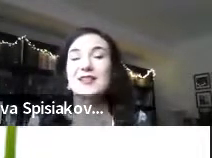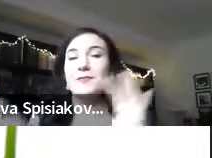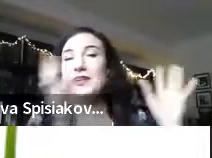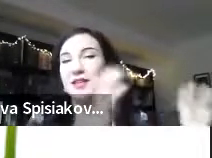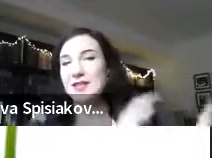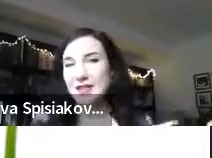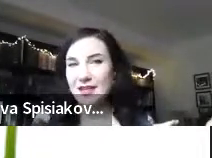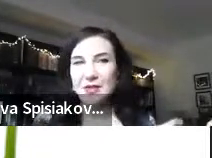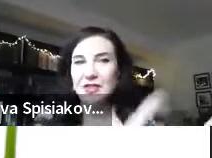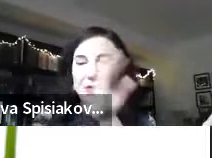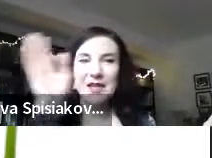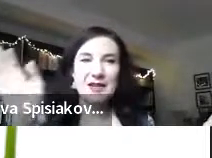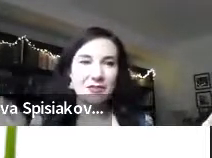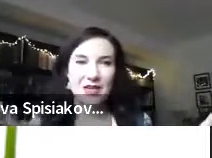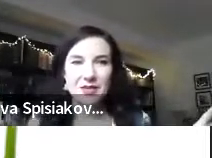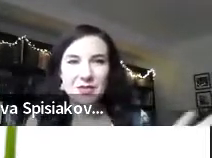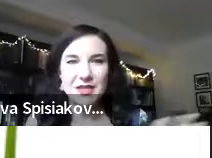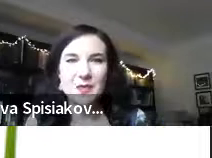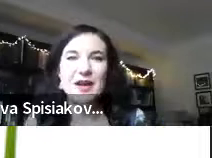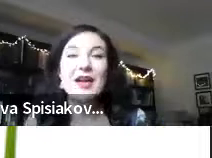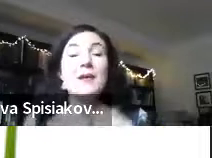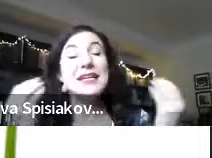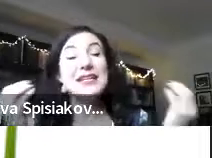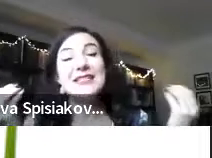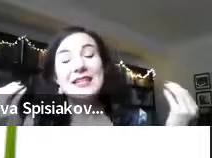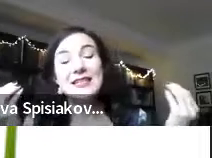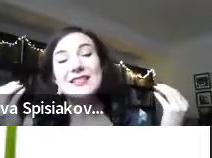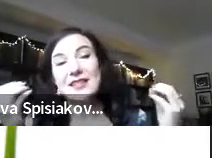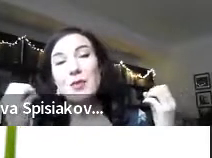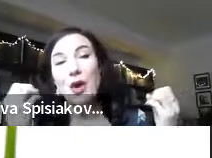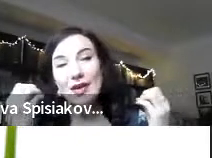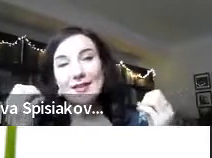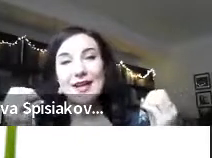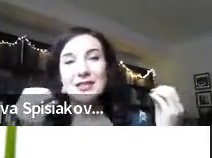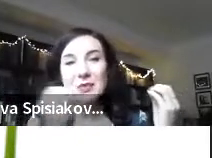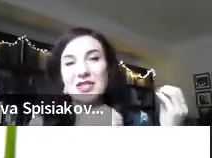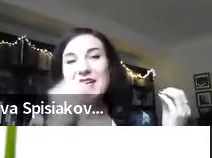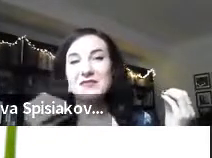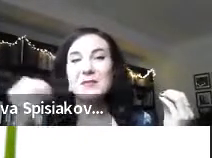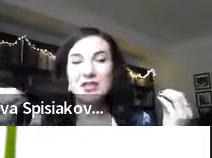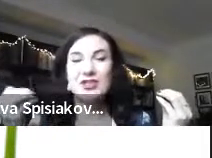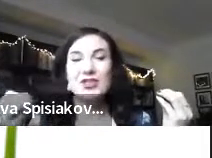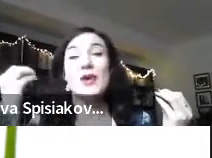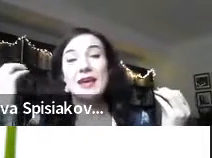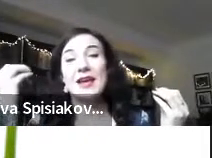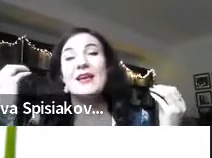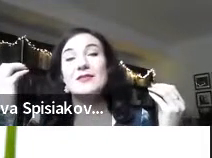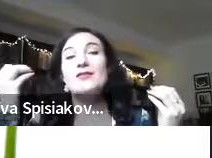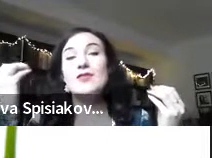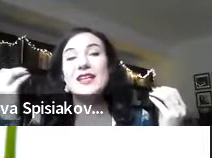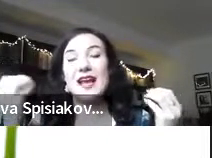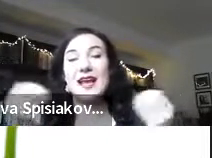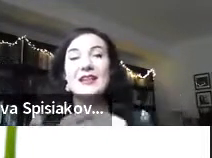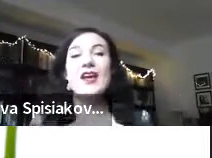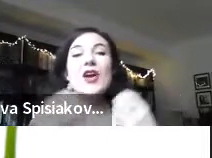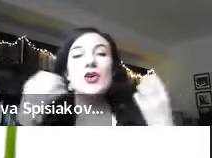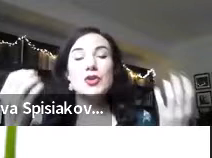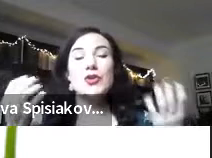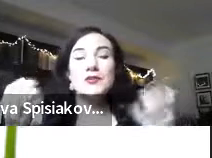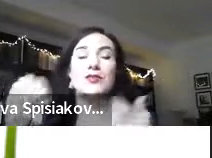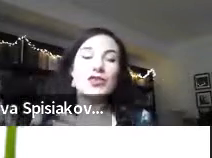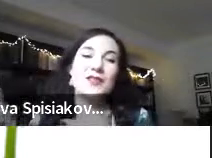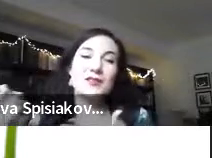is citing a previous study, which is completely unrelated to this one, but at least they understand the point that switching asthma patients to a green